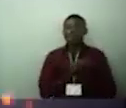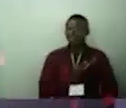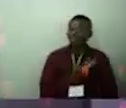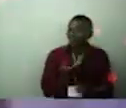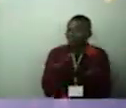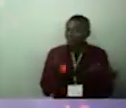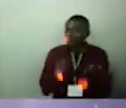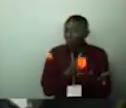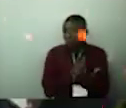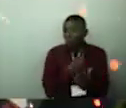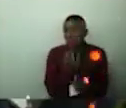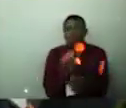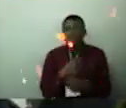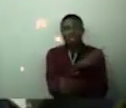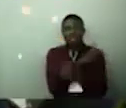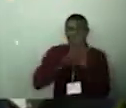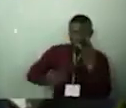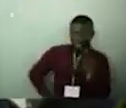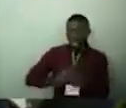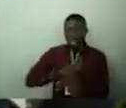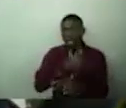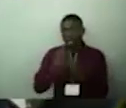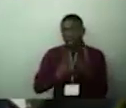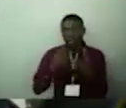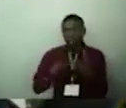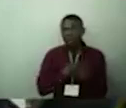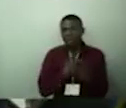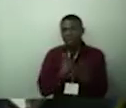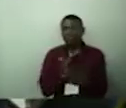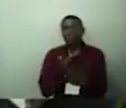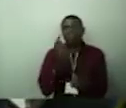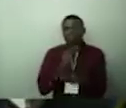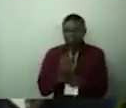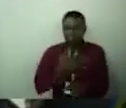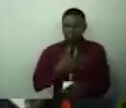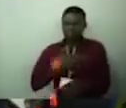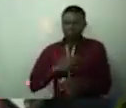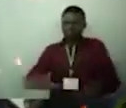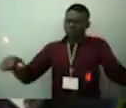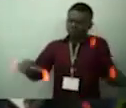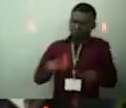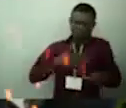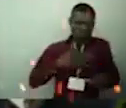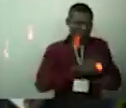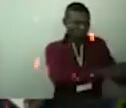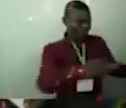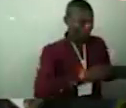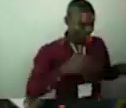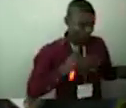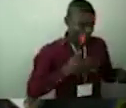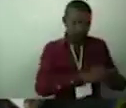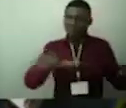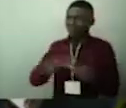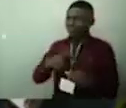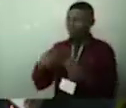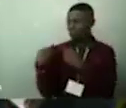and we are going to be made kings and all that, and we are going to have territories that we are going to rule.